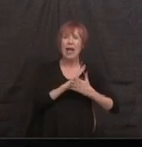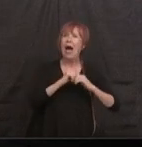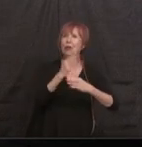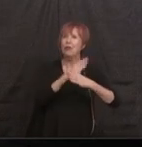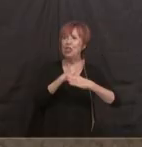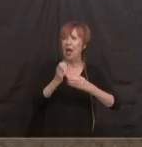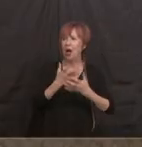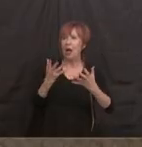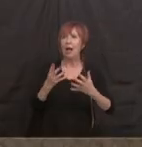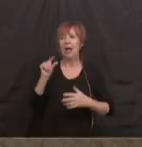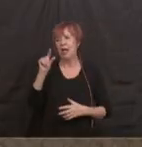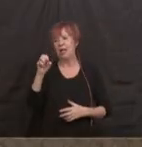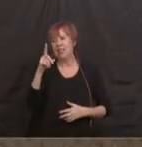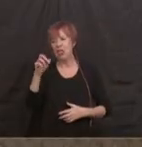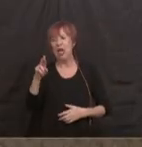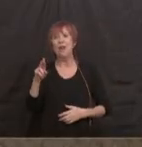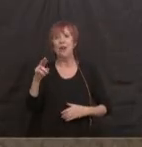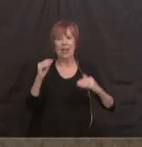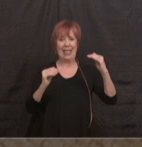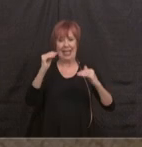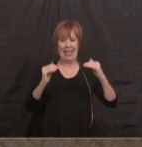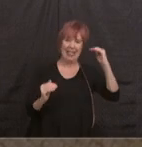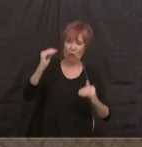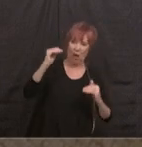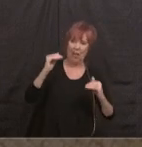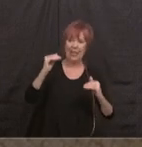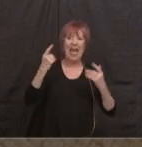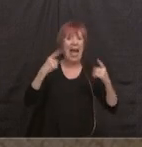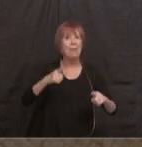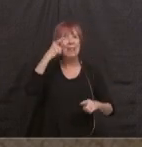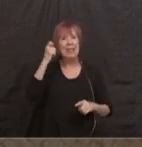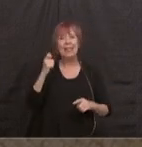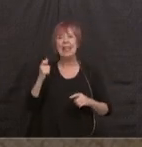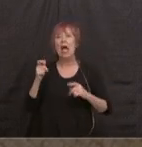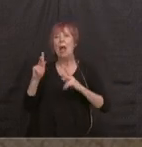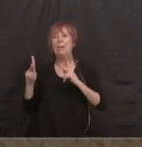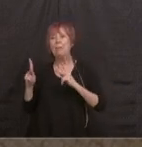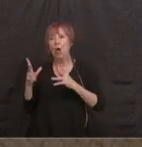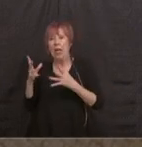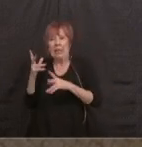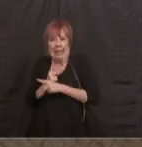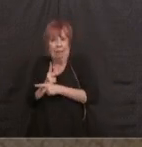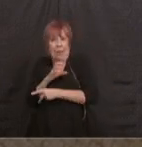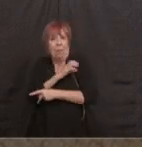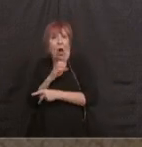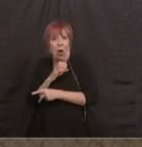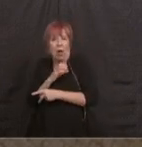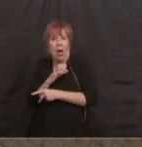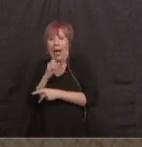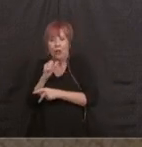power? Gender inequality is stemmed, I think, from hoarding of power among too few and fear of giving other people